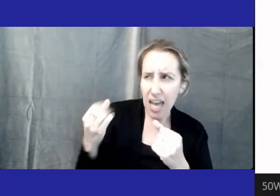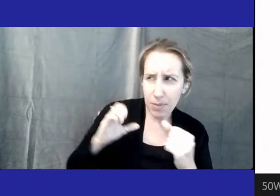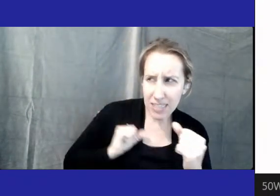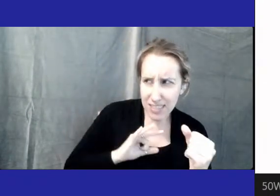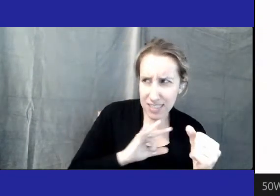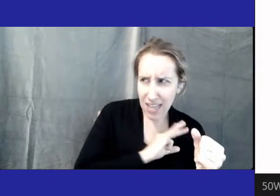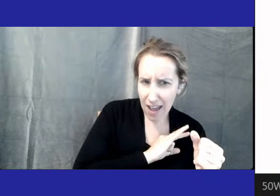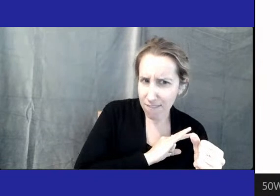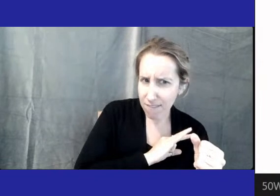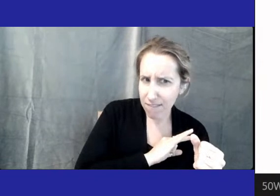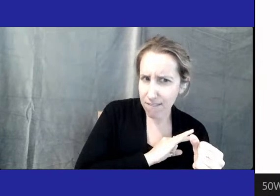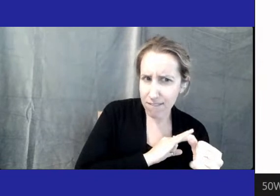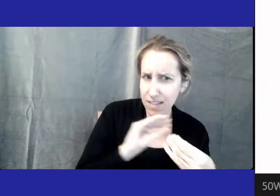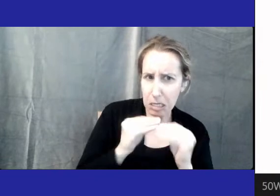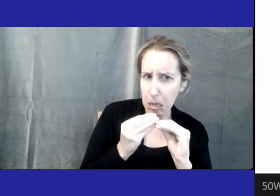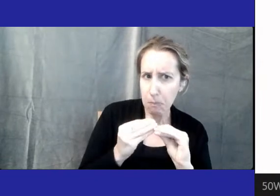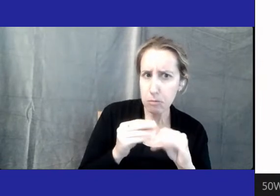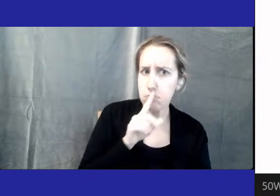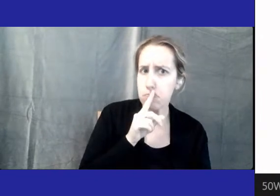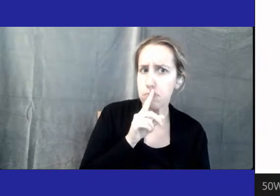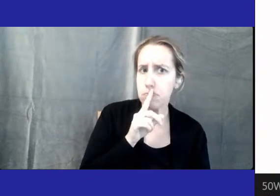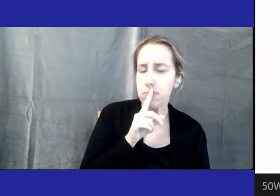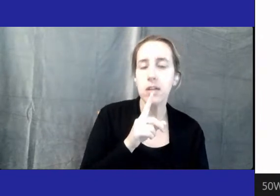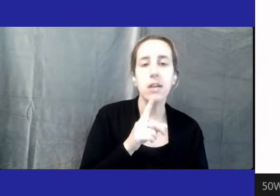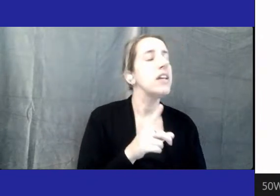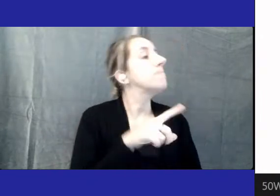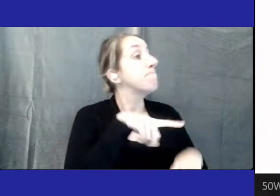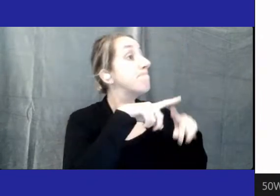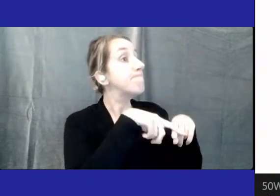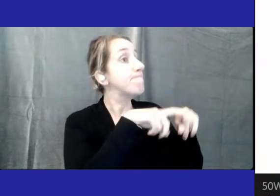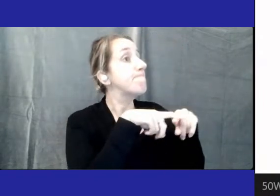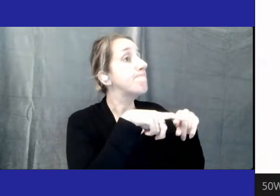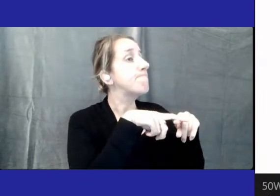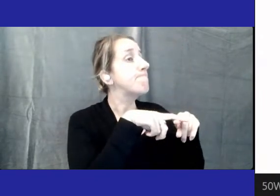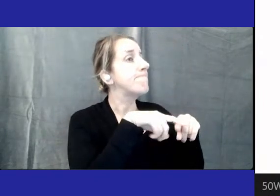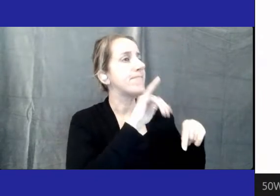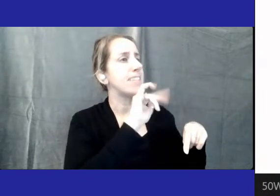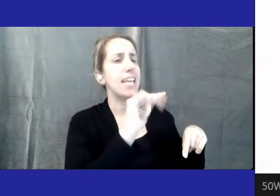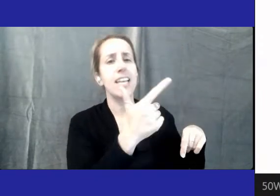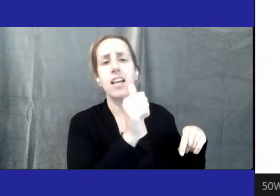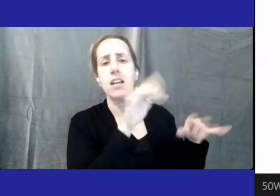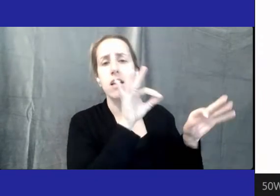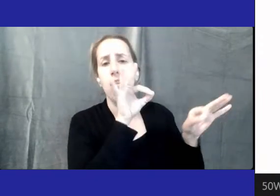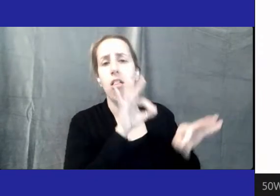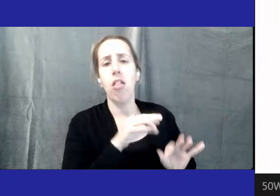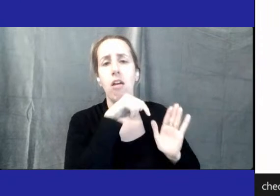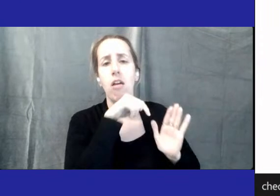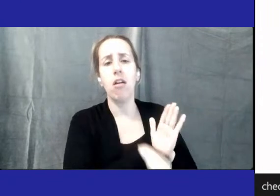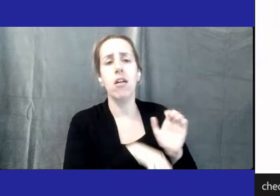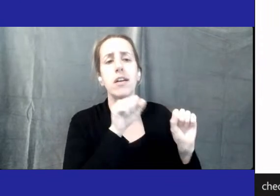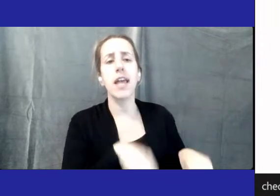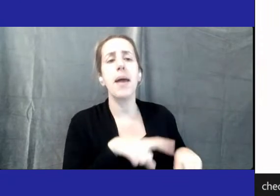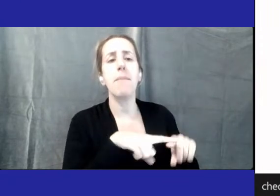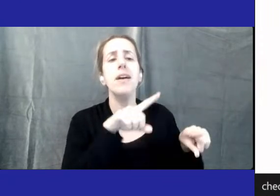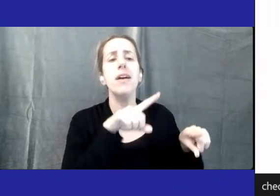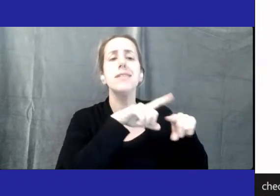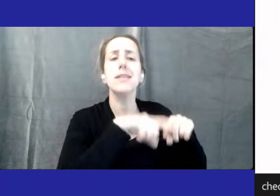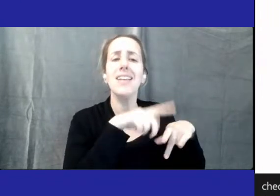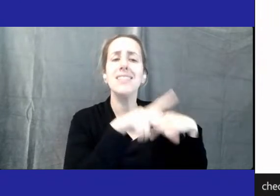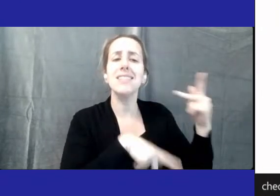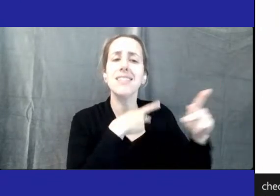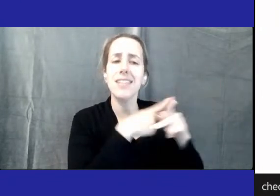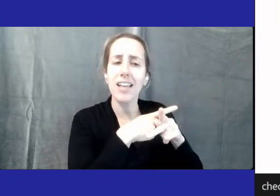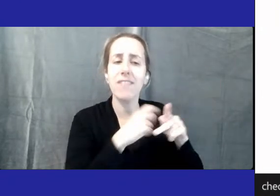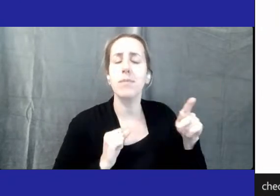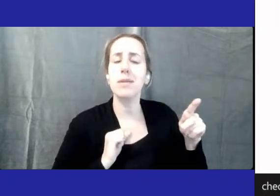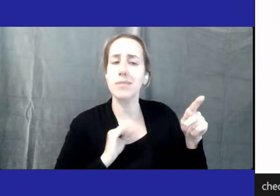see that. Yeah, it depends. It depends. I'll let Inga get into the weeds, but it depends on the type of the staff and the size of the shelter.